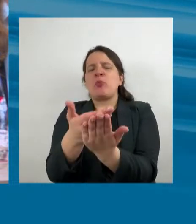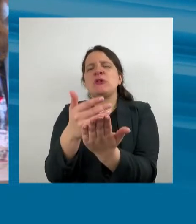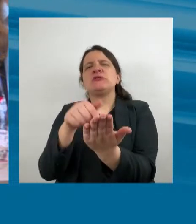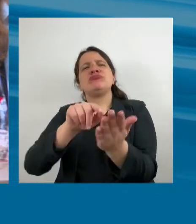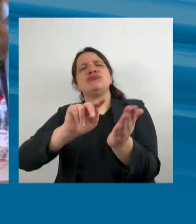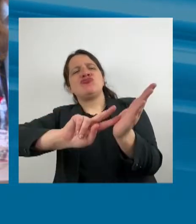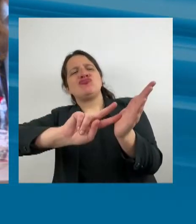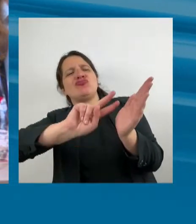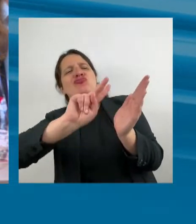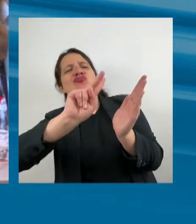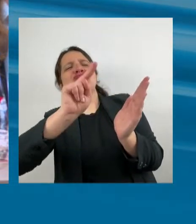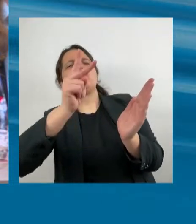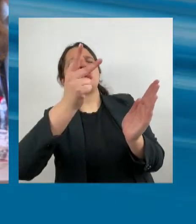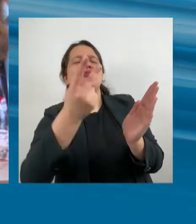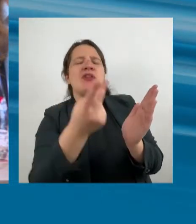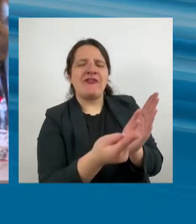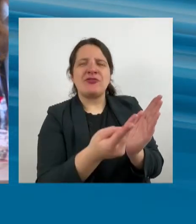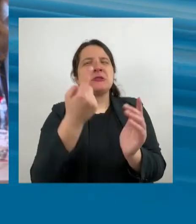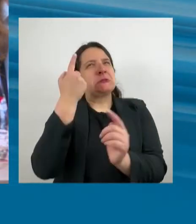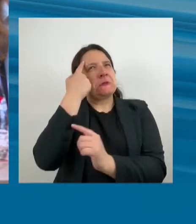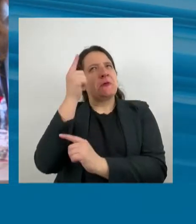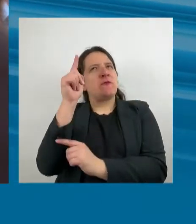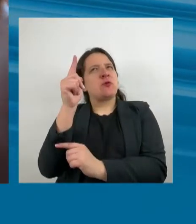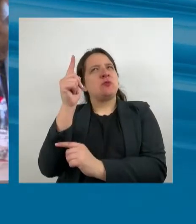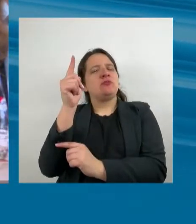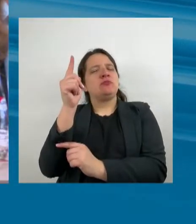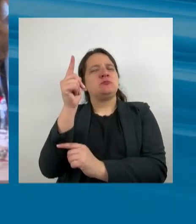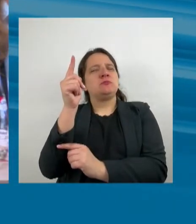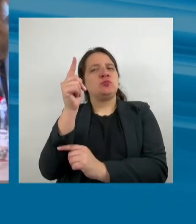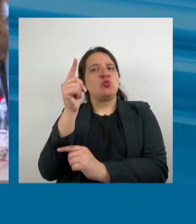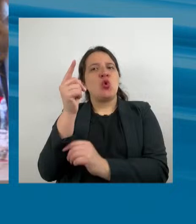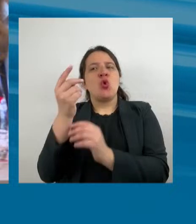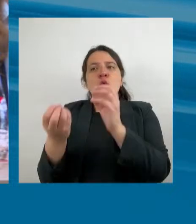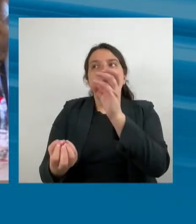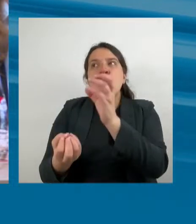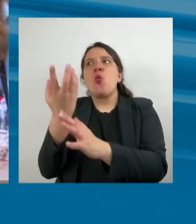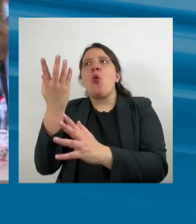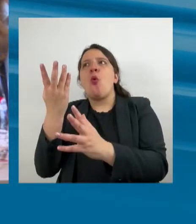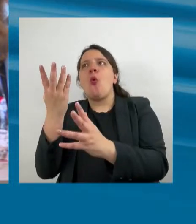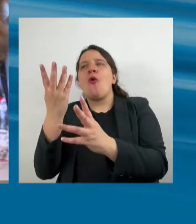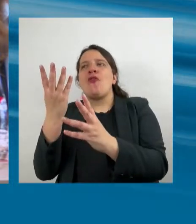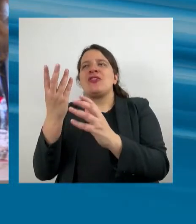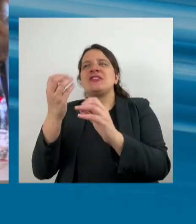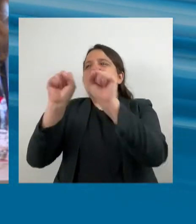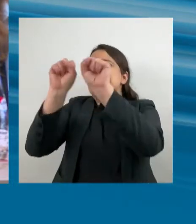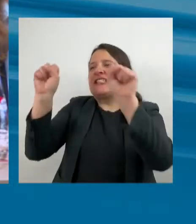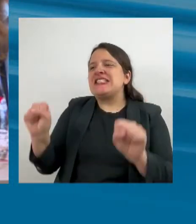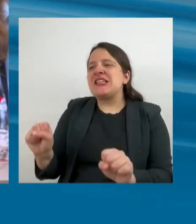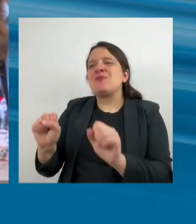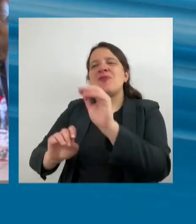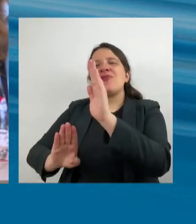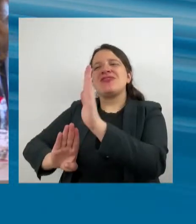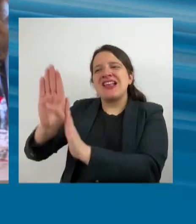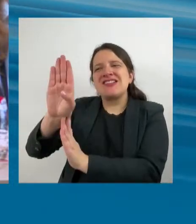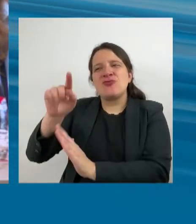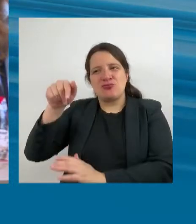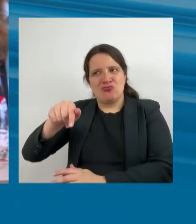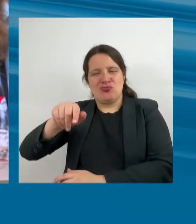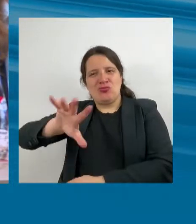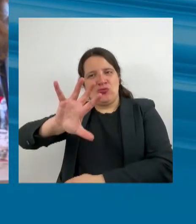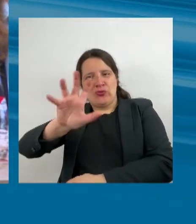model in the region. I refer to a model akin to the comments made by my colleague from St. Lucia.